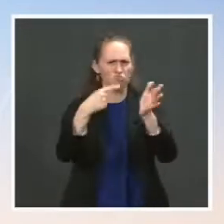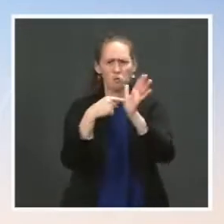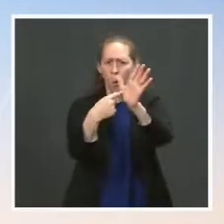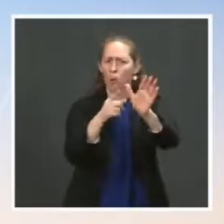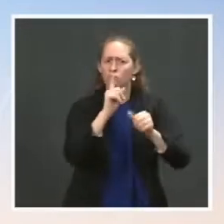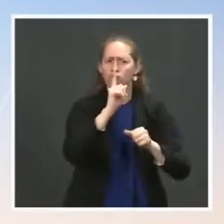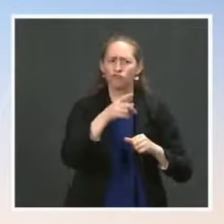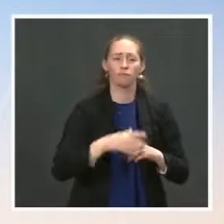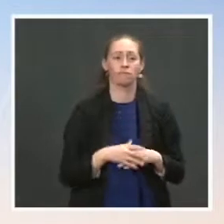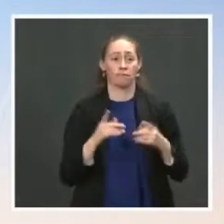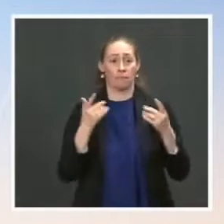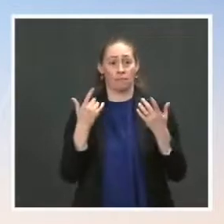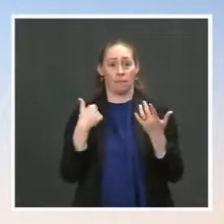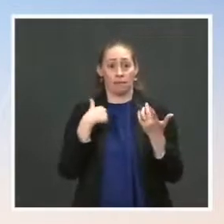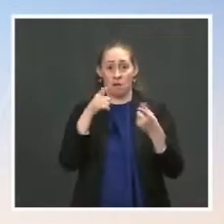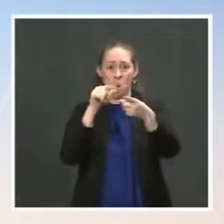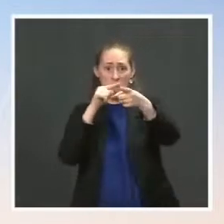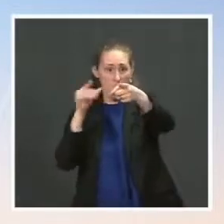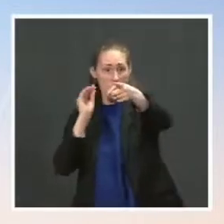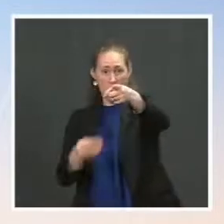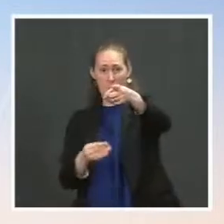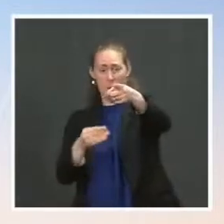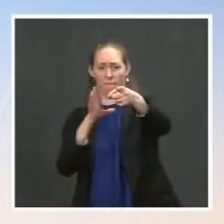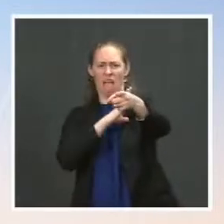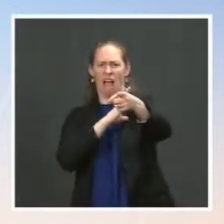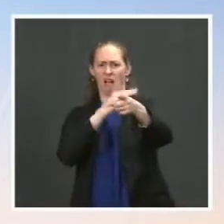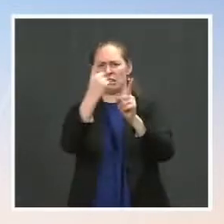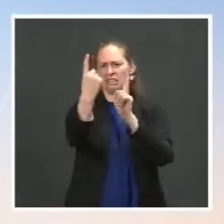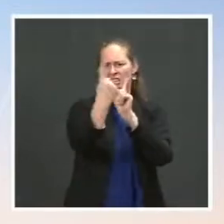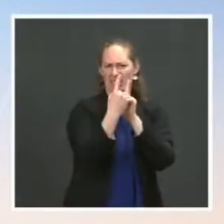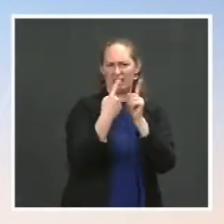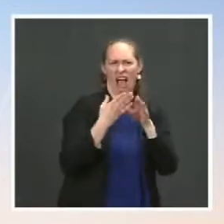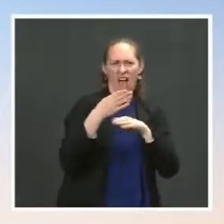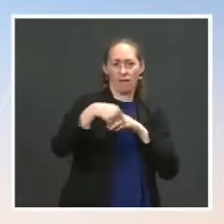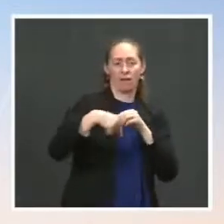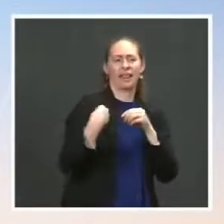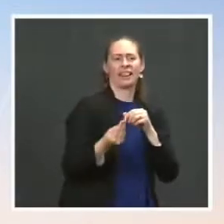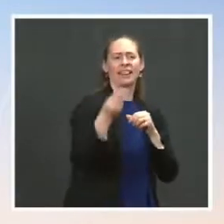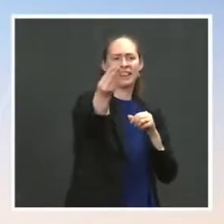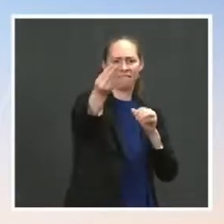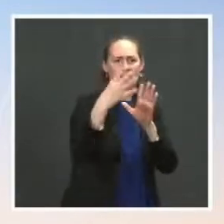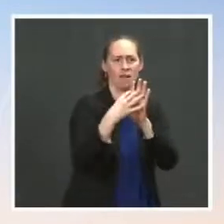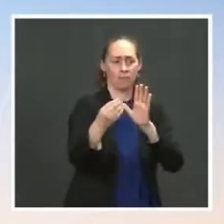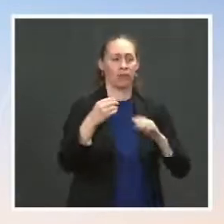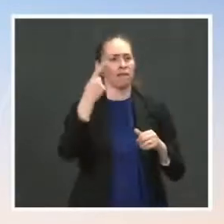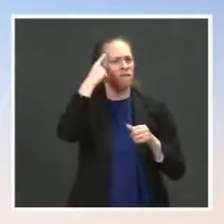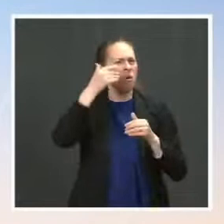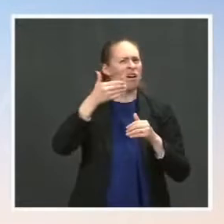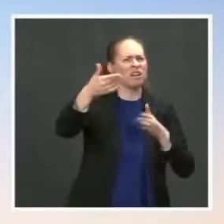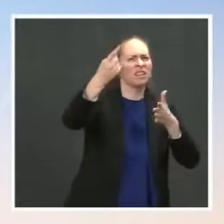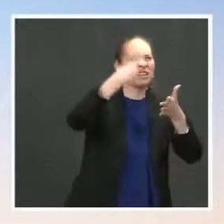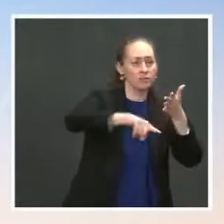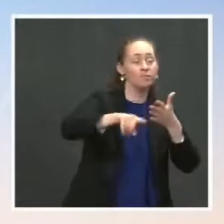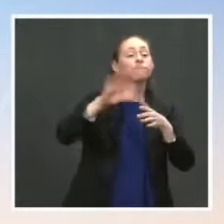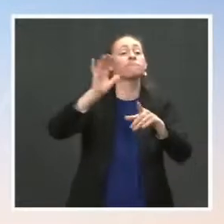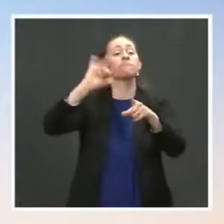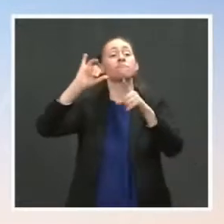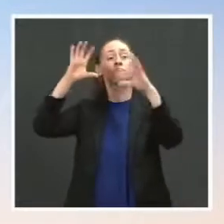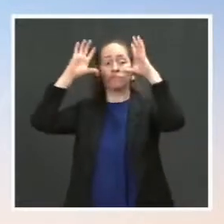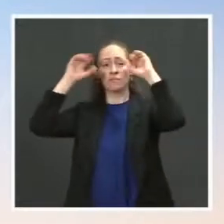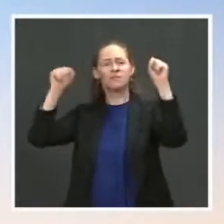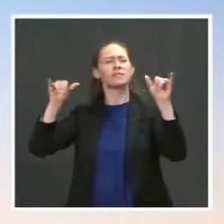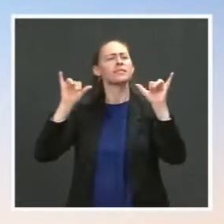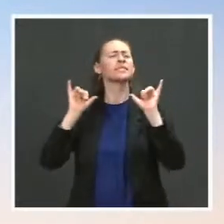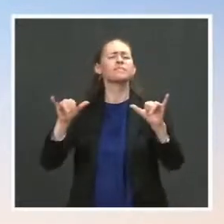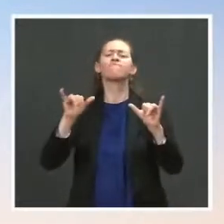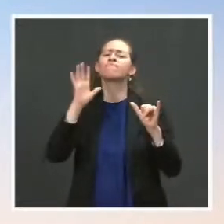will give it to you directly after the briefing. Finally, for the week ahead, the President will, of course, continue making the case in public and